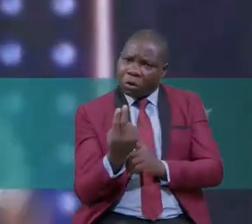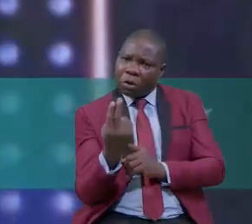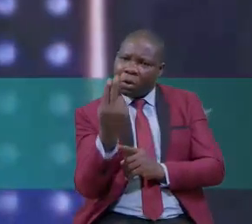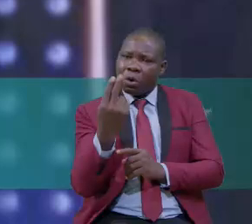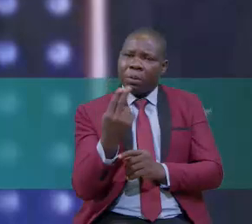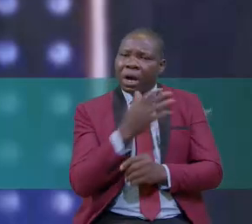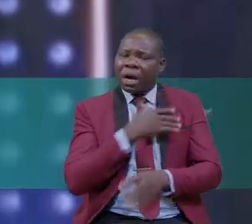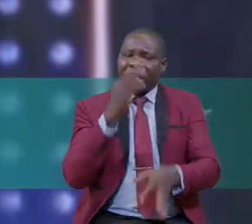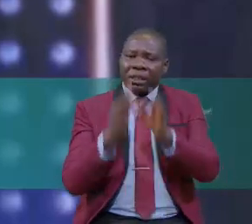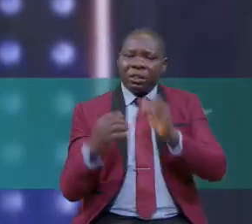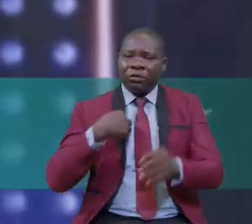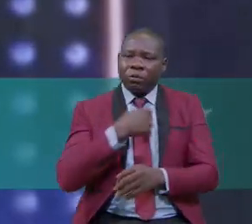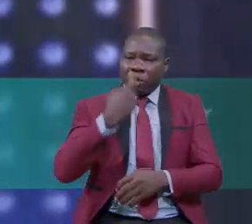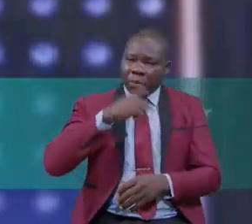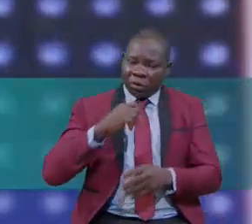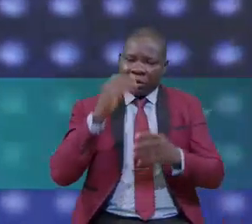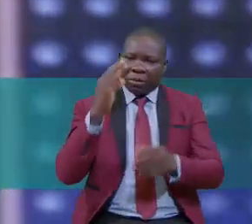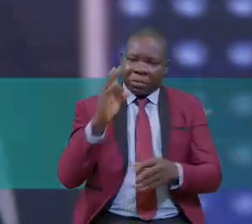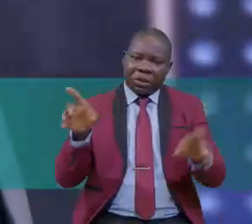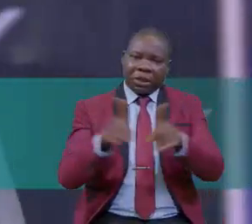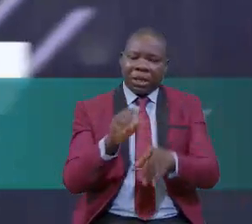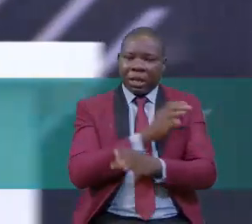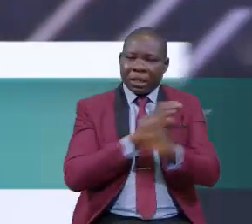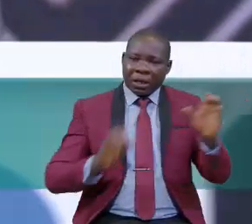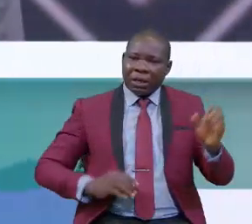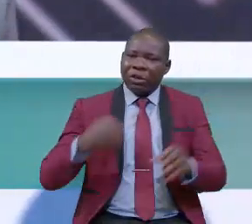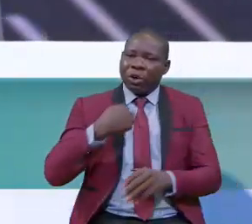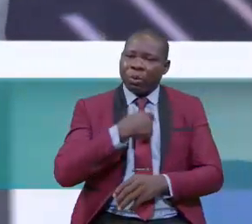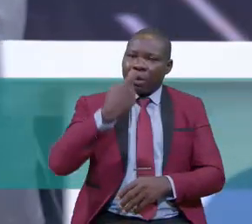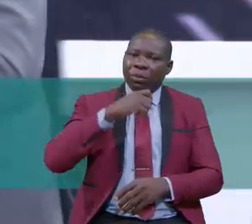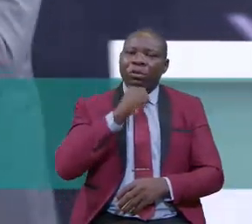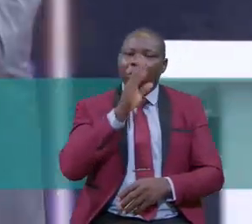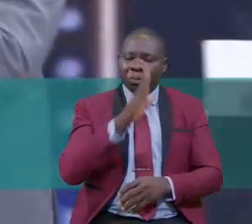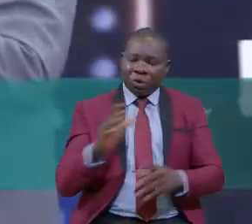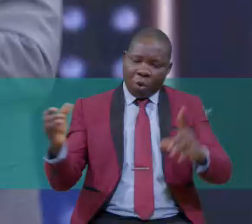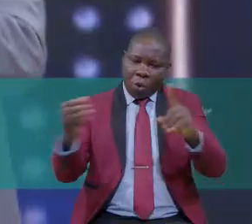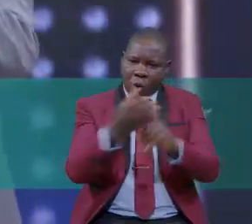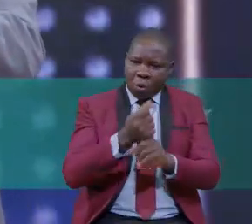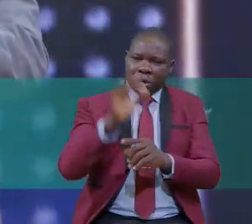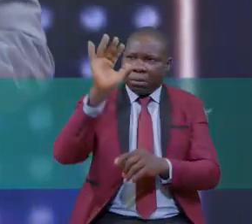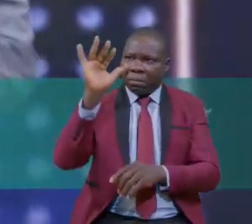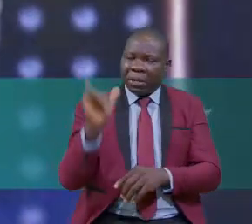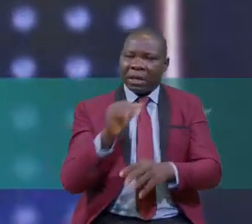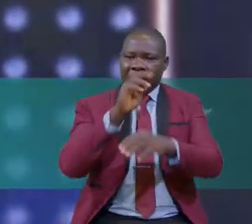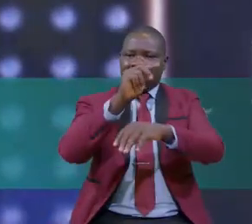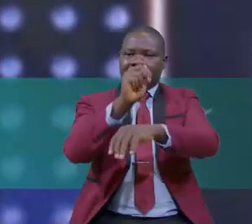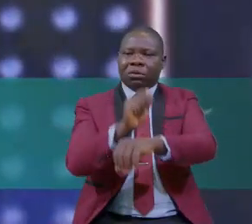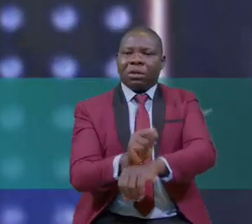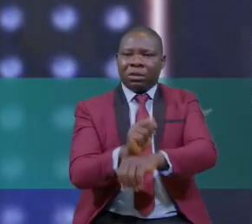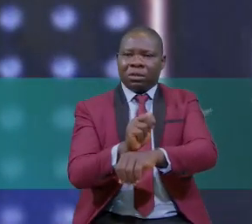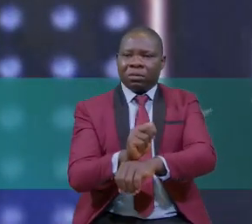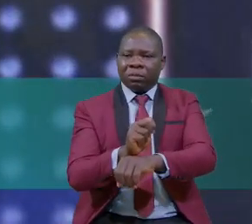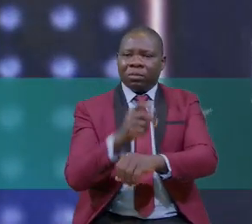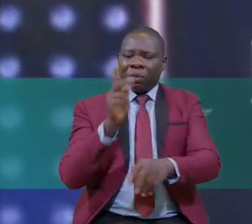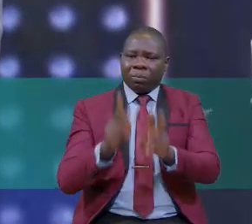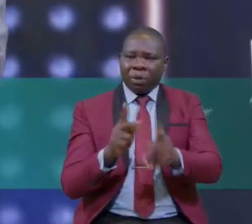to preach like Christ, we must not be bound by tradition. You know, the people expect, this is the way I